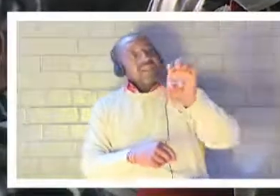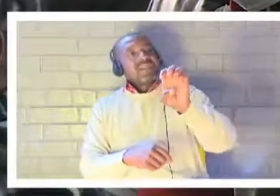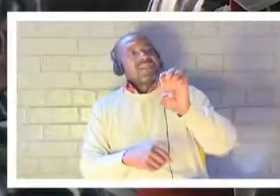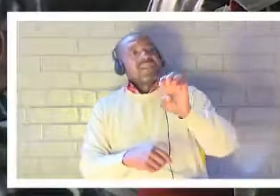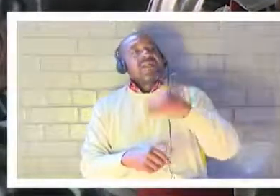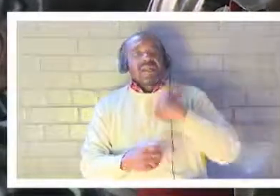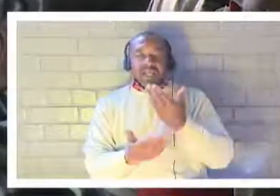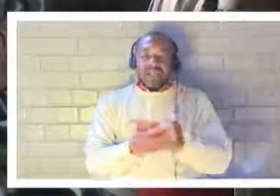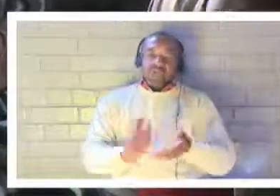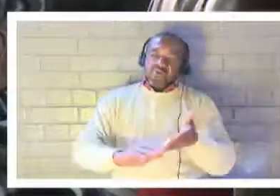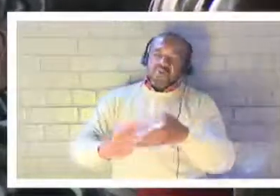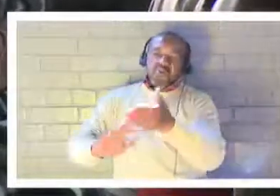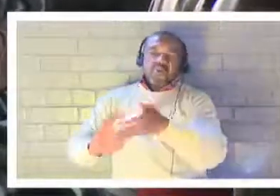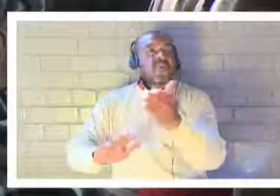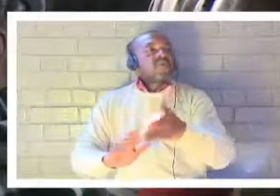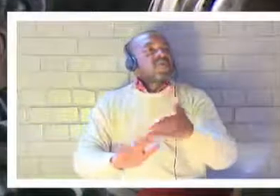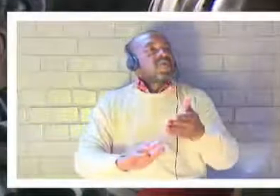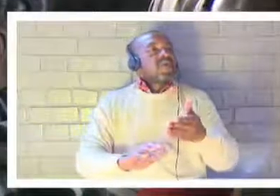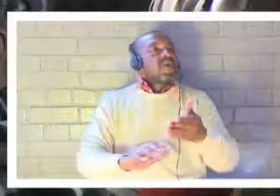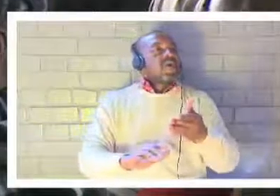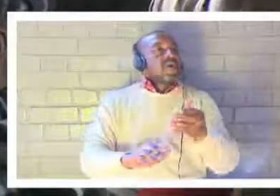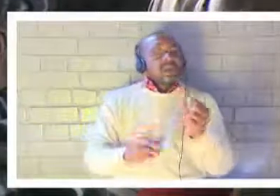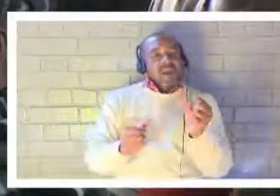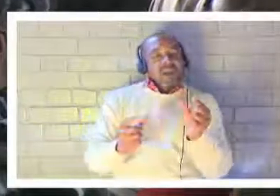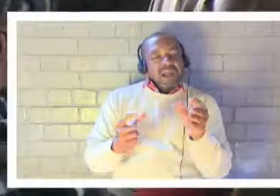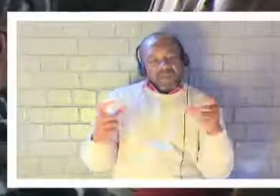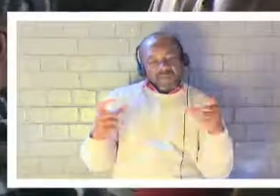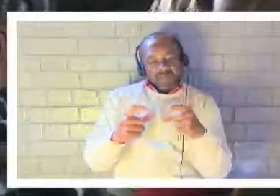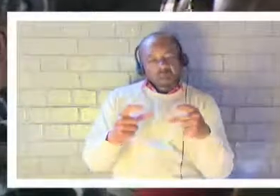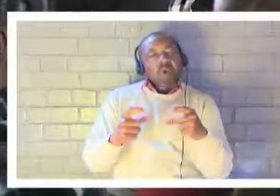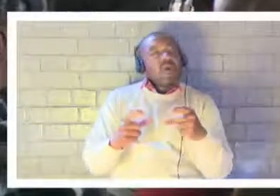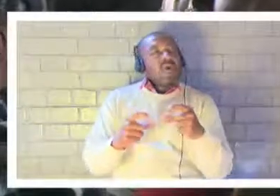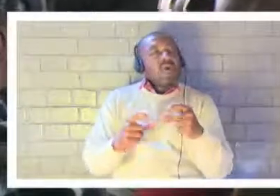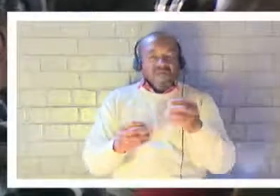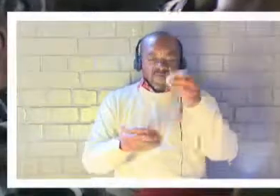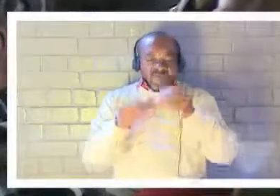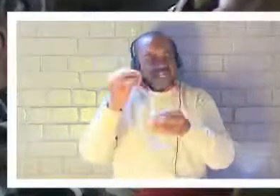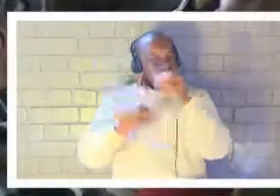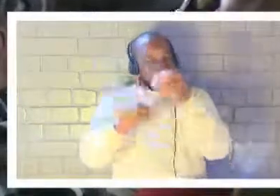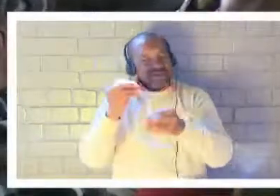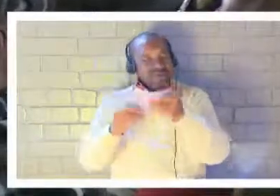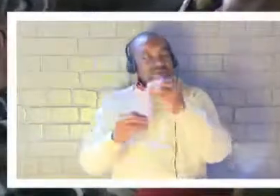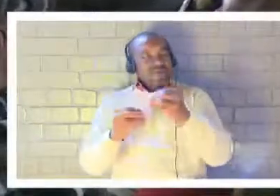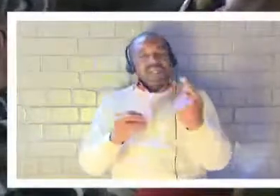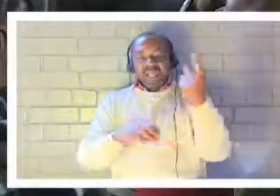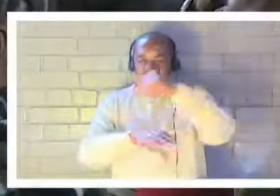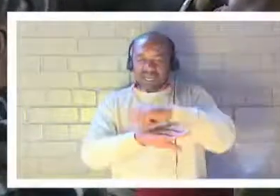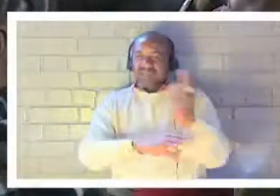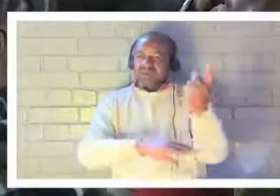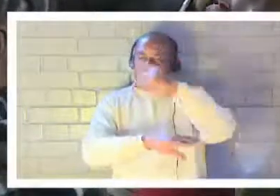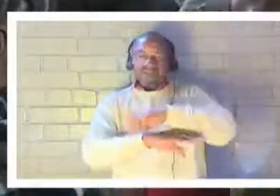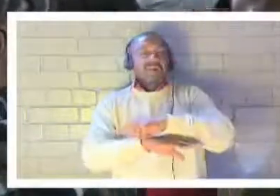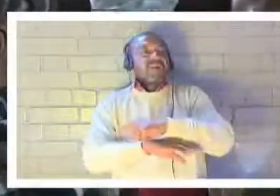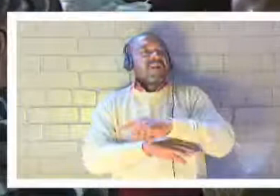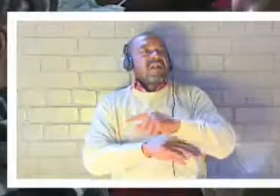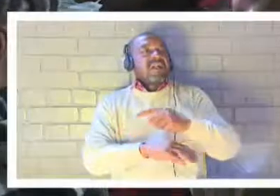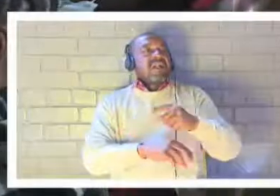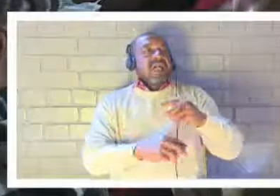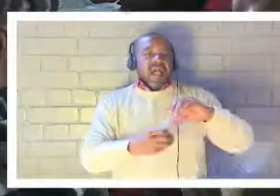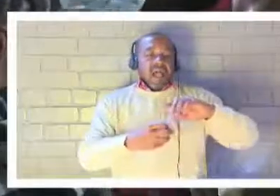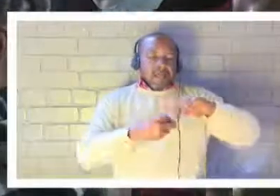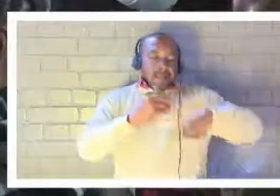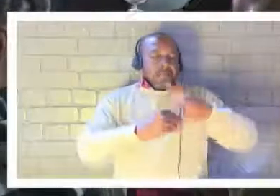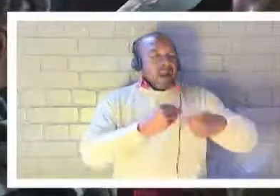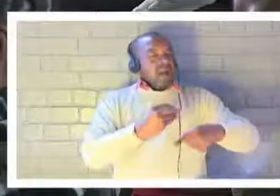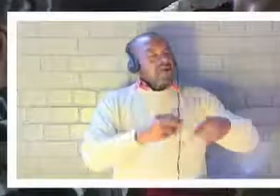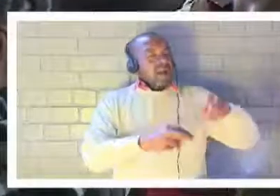minor infrastructural maintenance, day-to-day maintenance. So the issue of renewal of the structure,